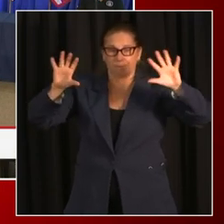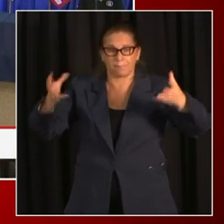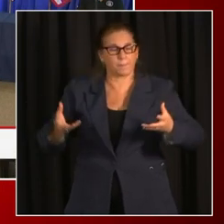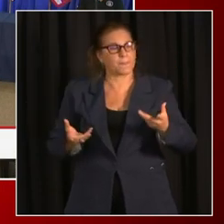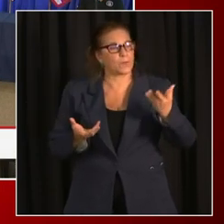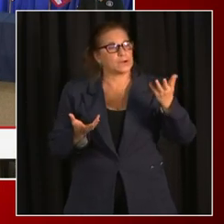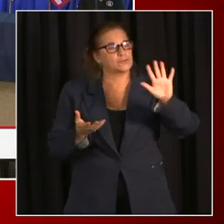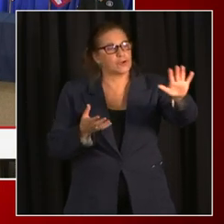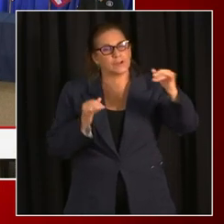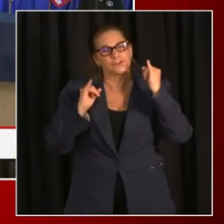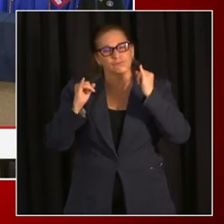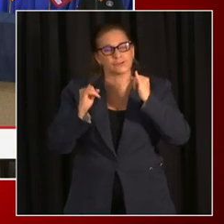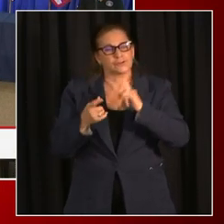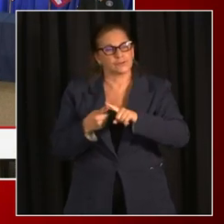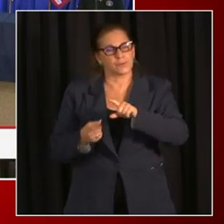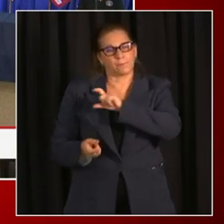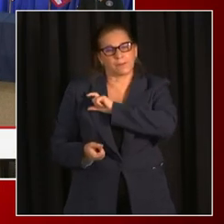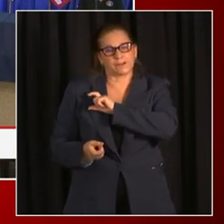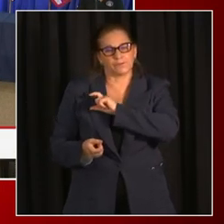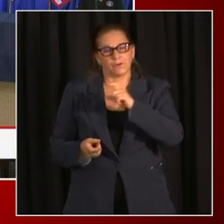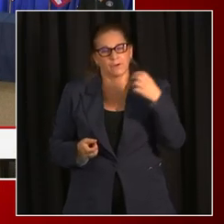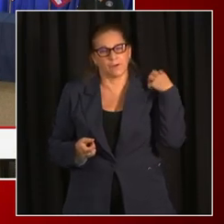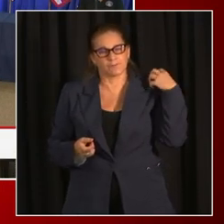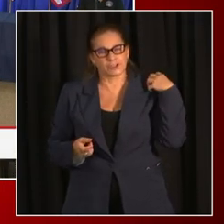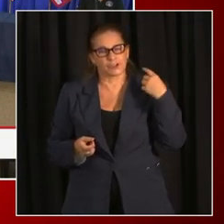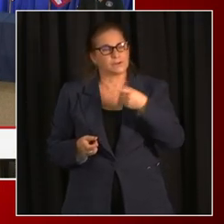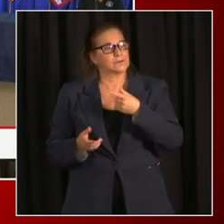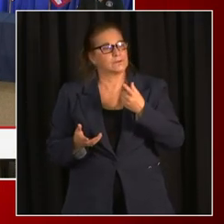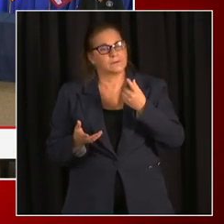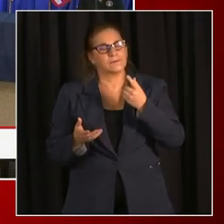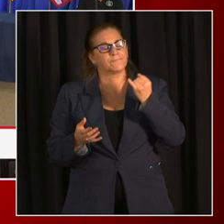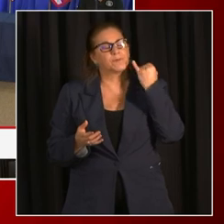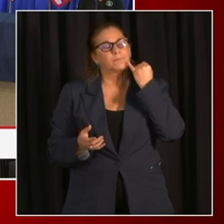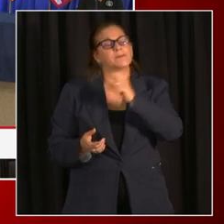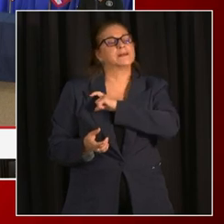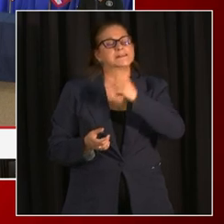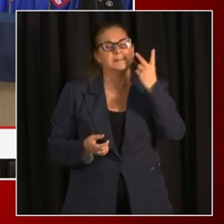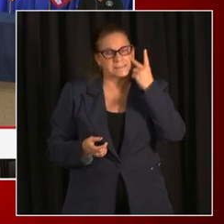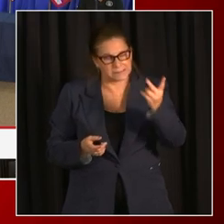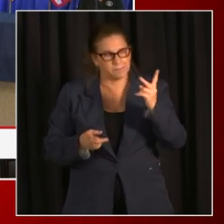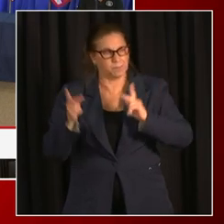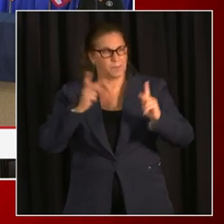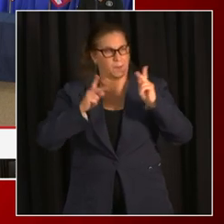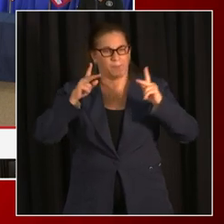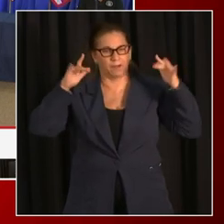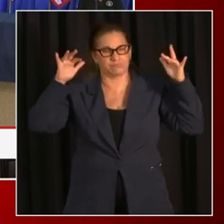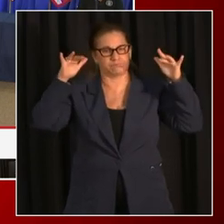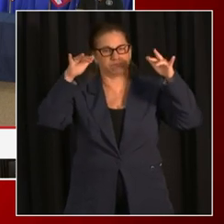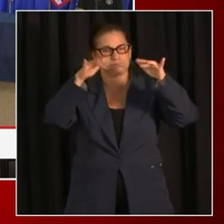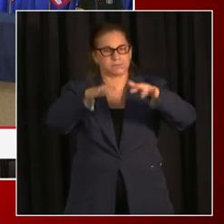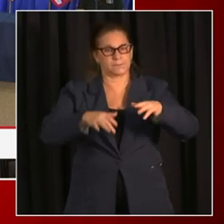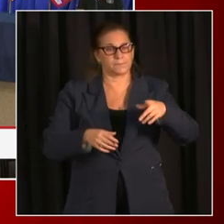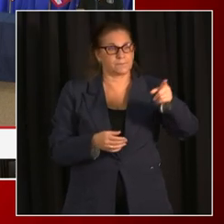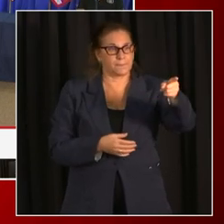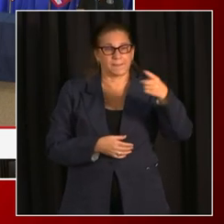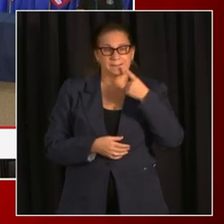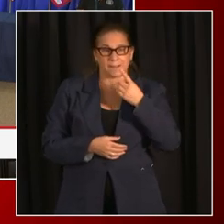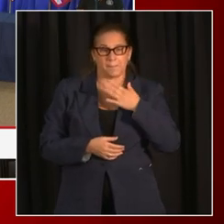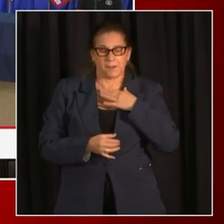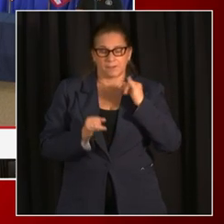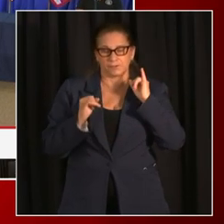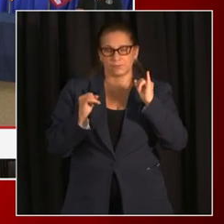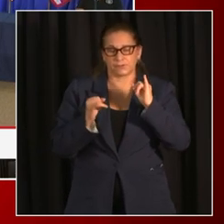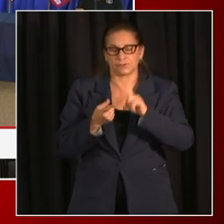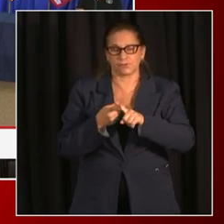your instruction to DC police on gatherings over 50 people? My instruction to the chief of